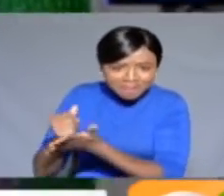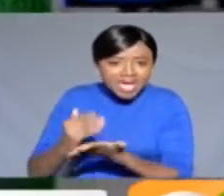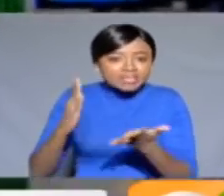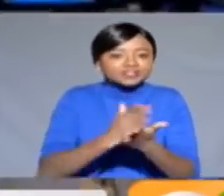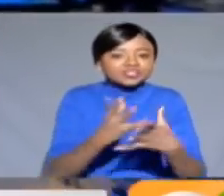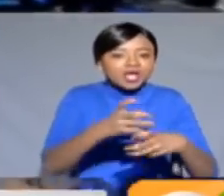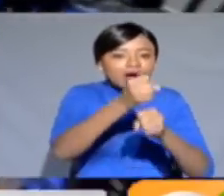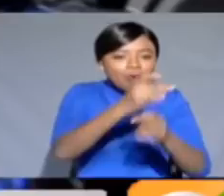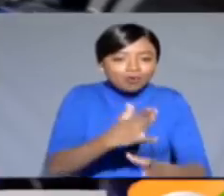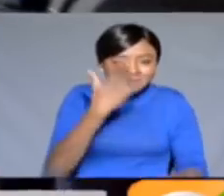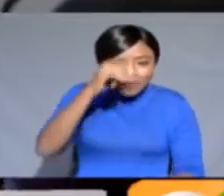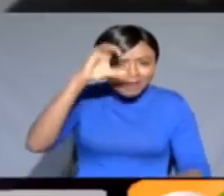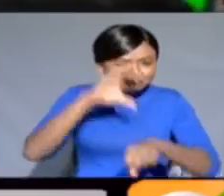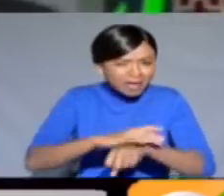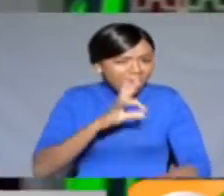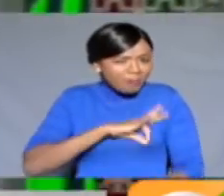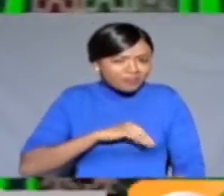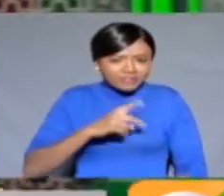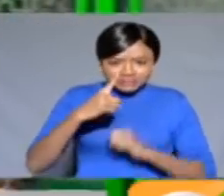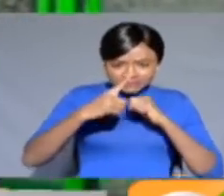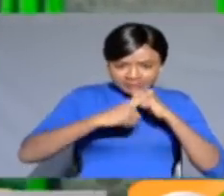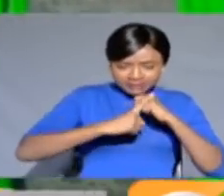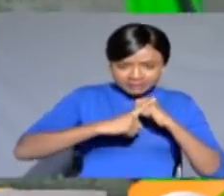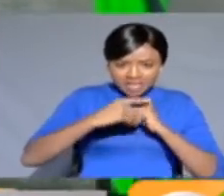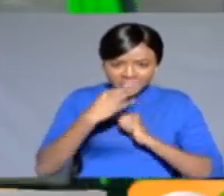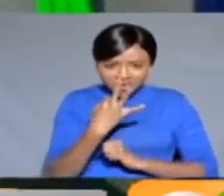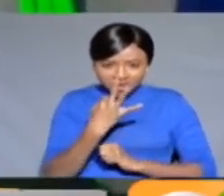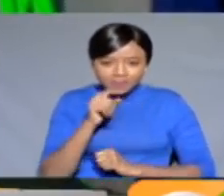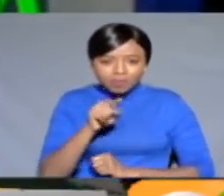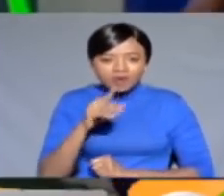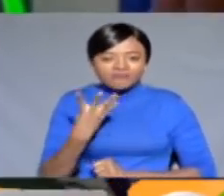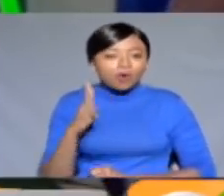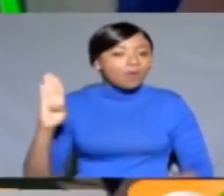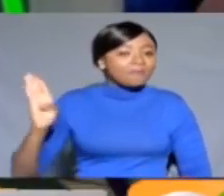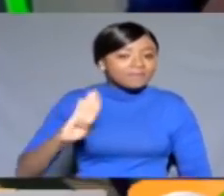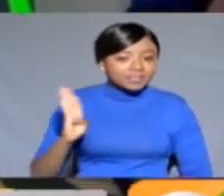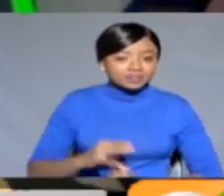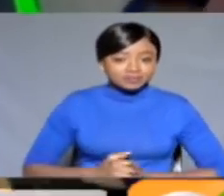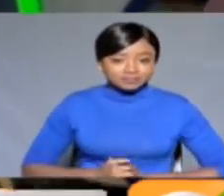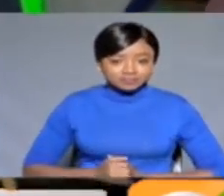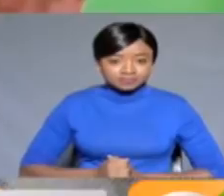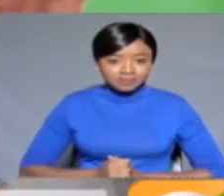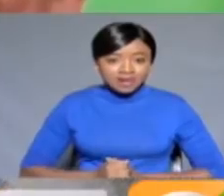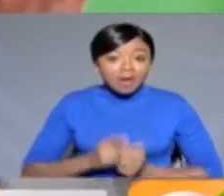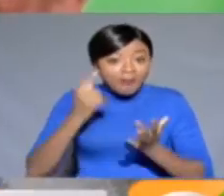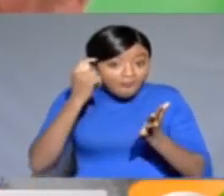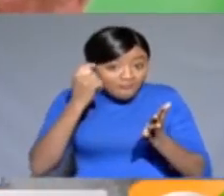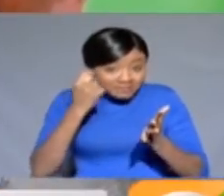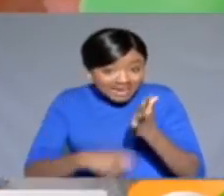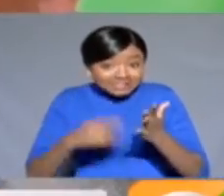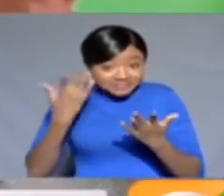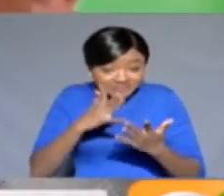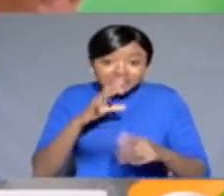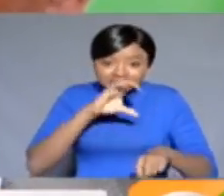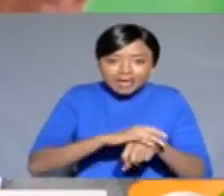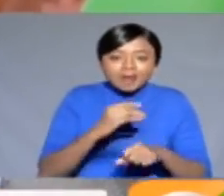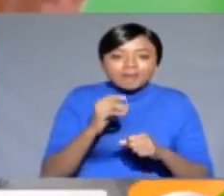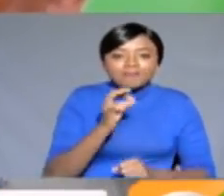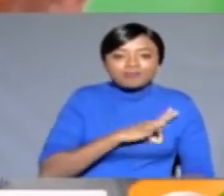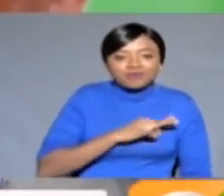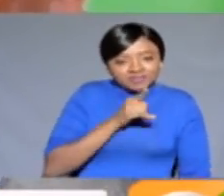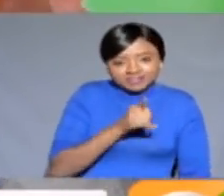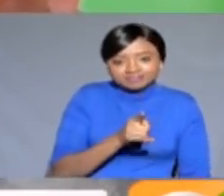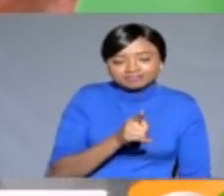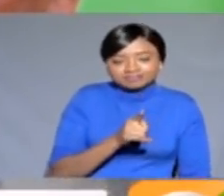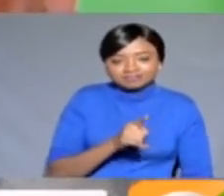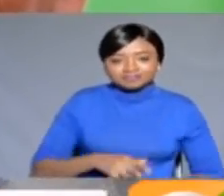a record-breaking 63.4 billion shilling profit after tax. Because we're not a company that puts profit first. Despite some of the numbers you see